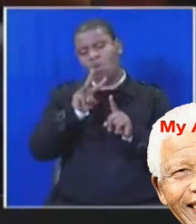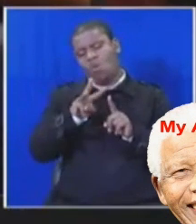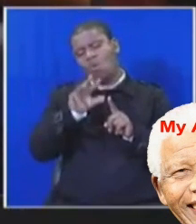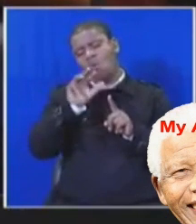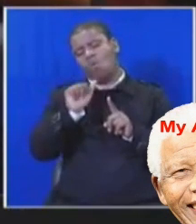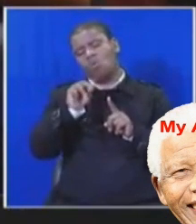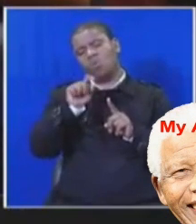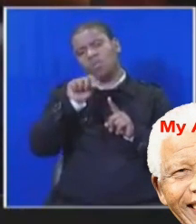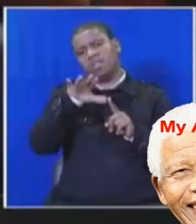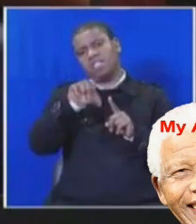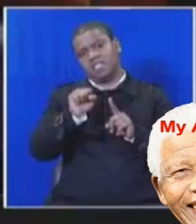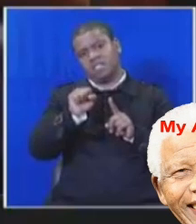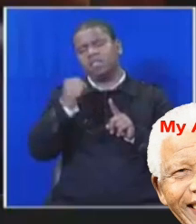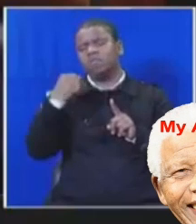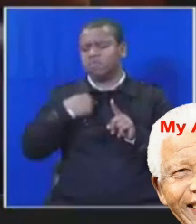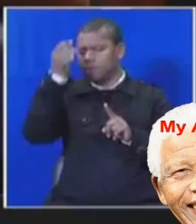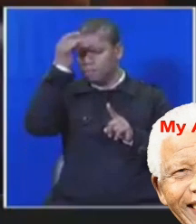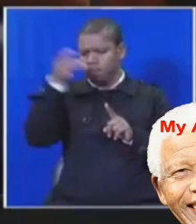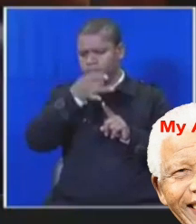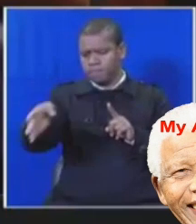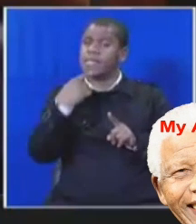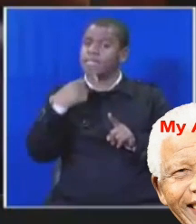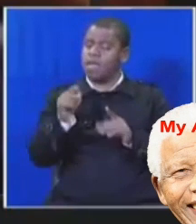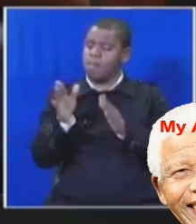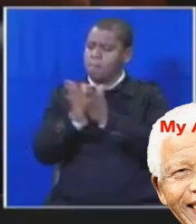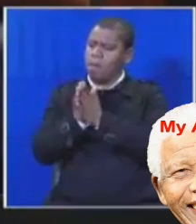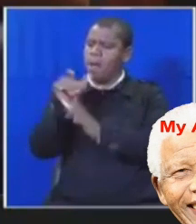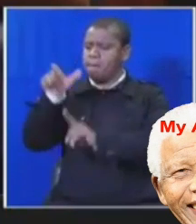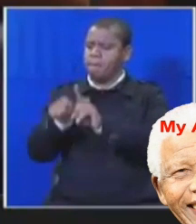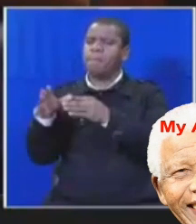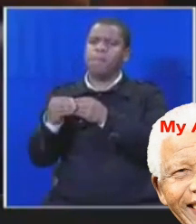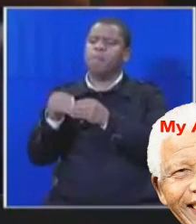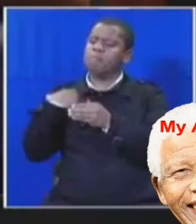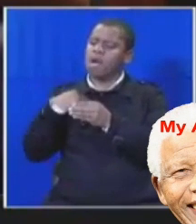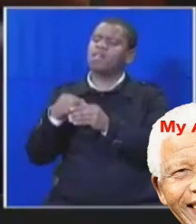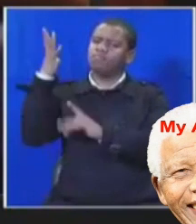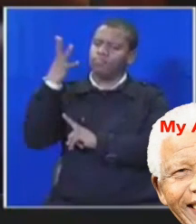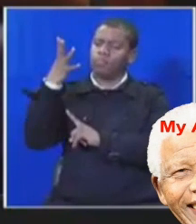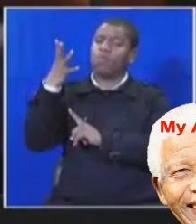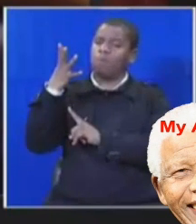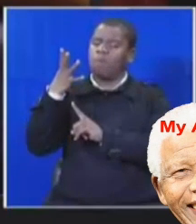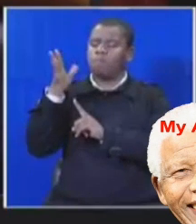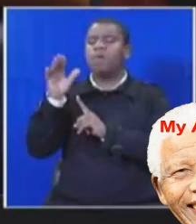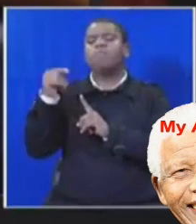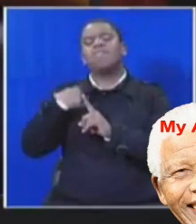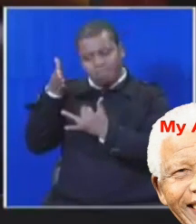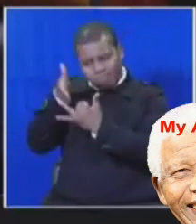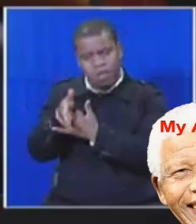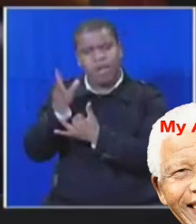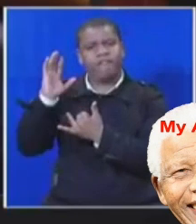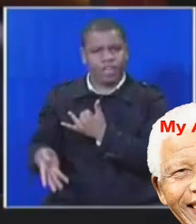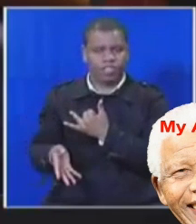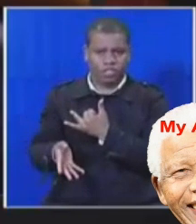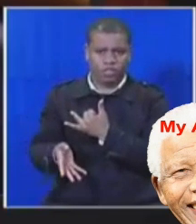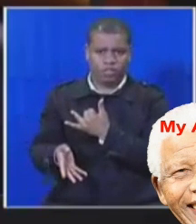Waters, I did indicate to you that I have asked the member to refrain from that speech. Actually, I intervened. Order,